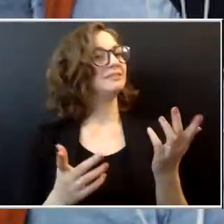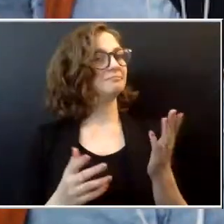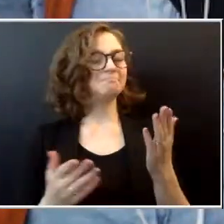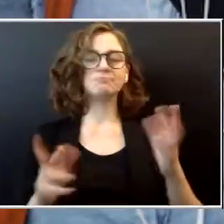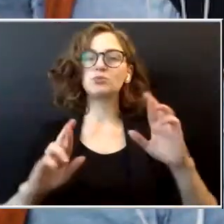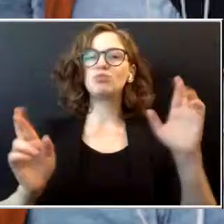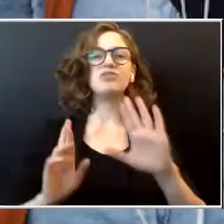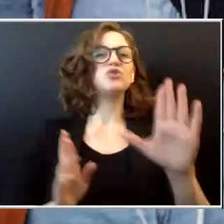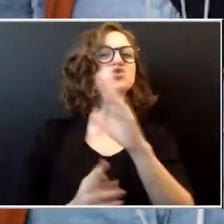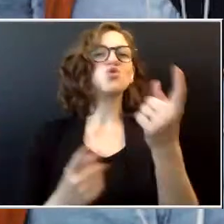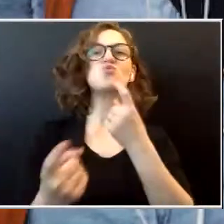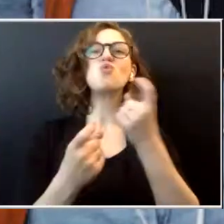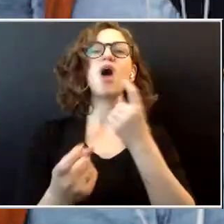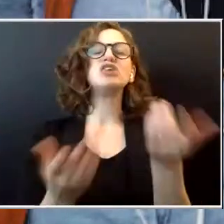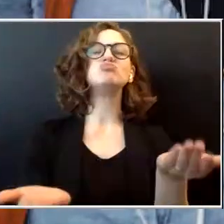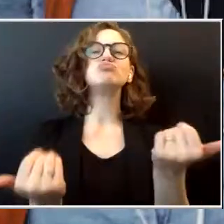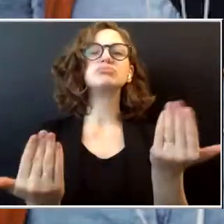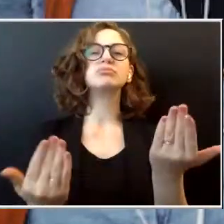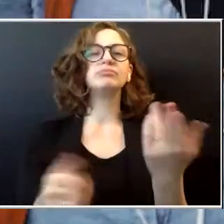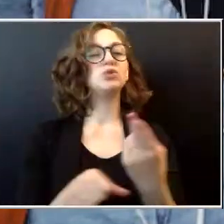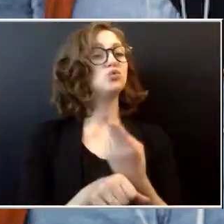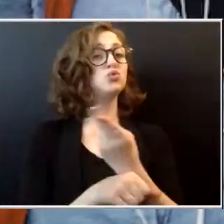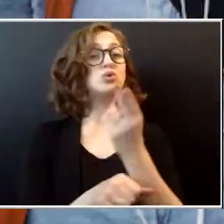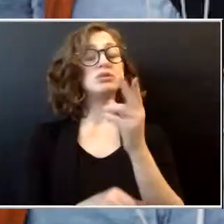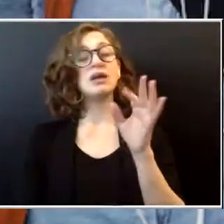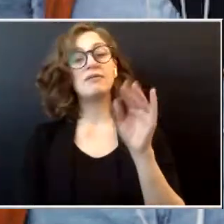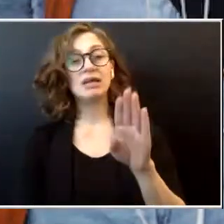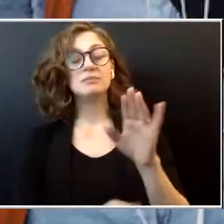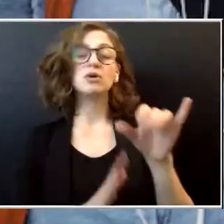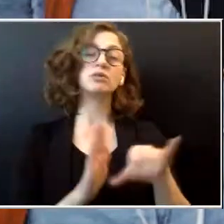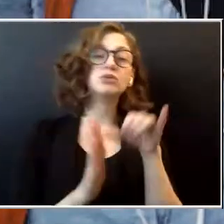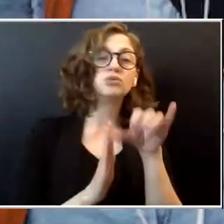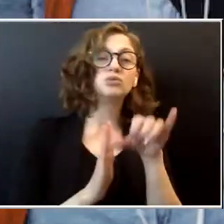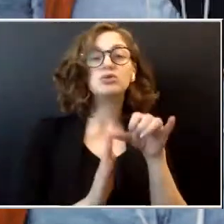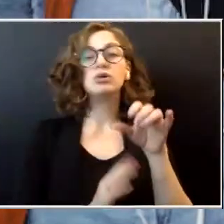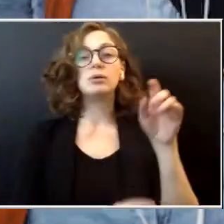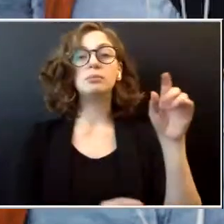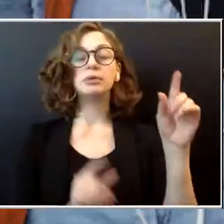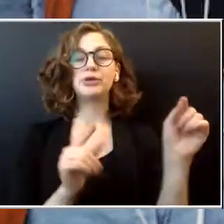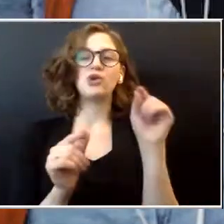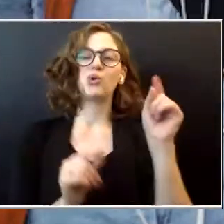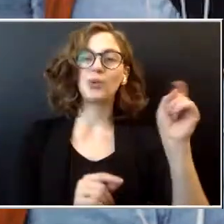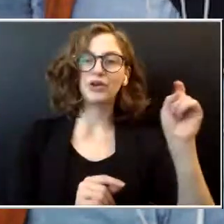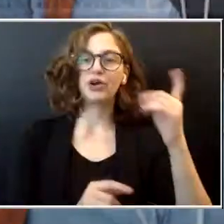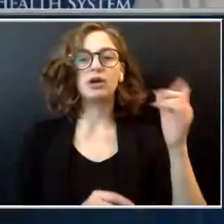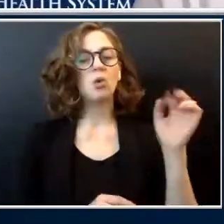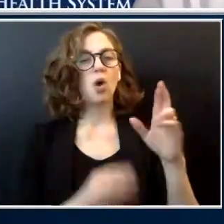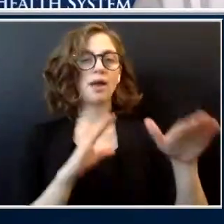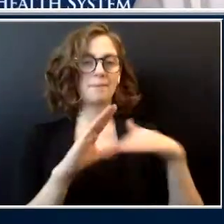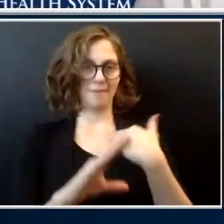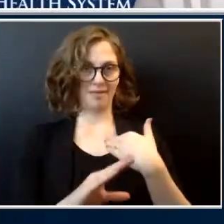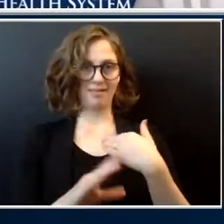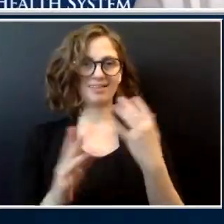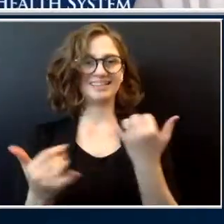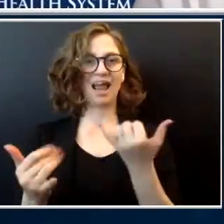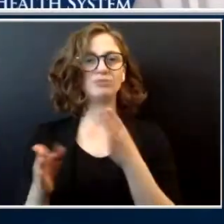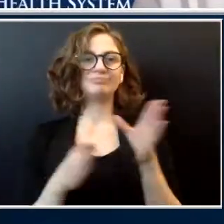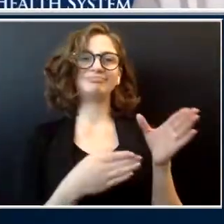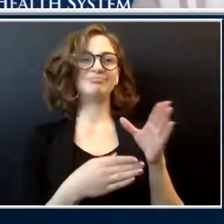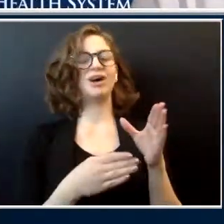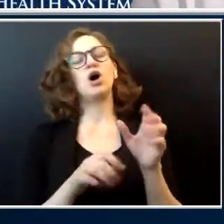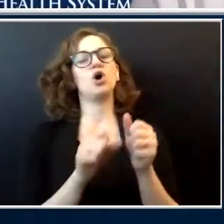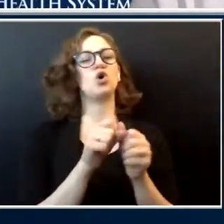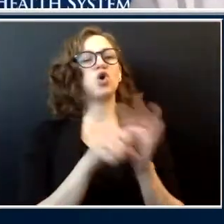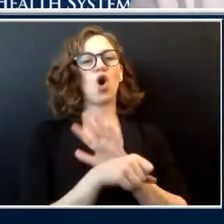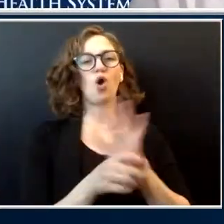using the links on your screen: YouTube, Facebook, Twitter, or email the Medical News Network. Now, we're going to move to the COVID part of this program. So let's